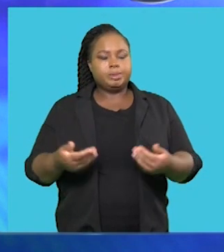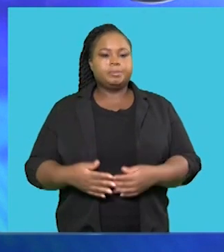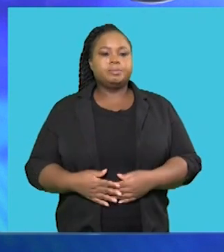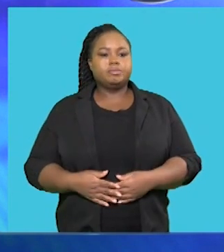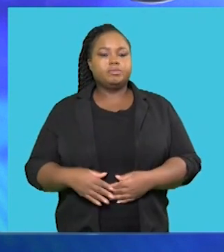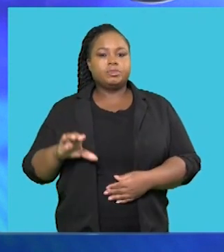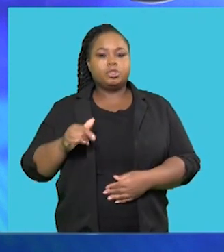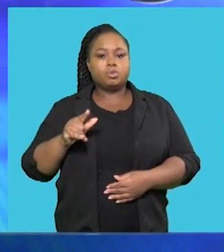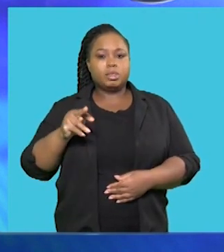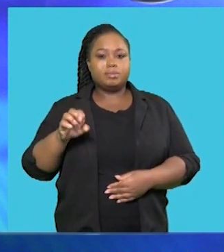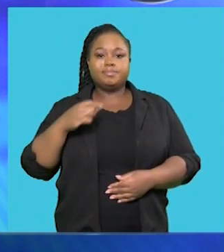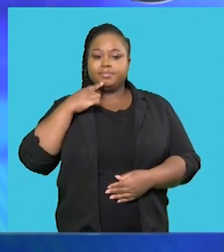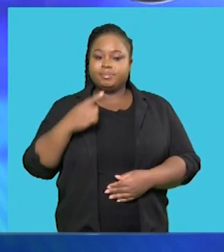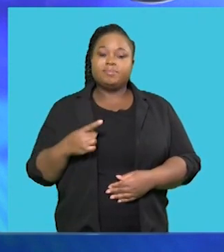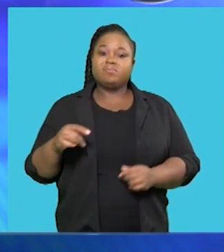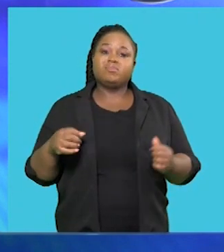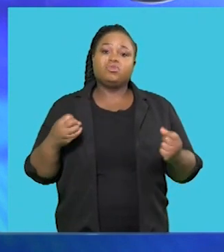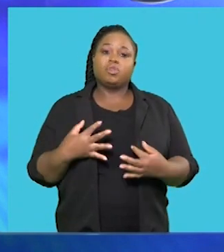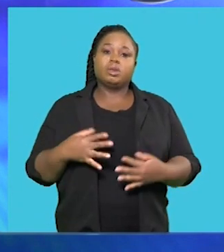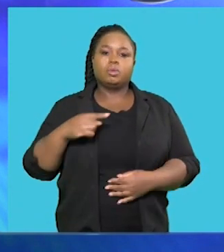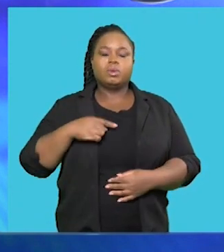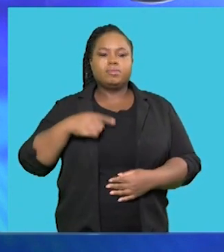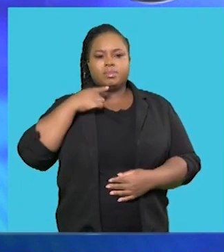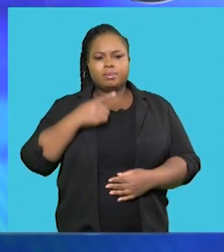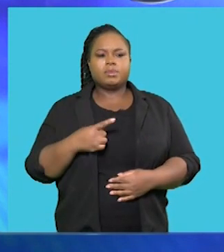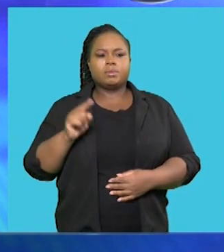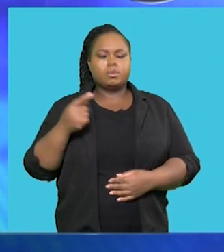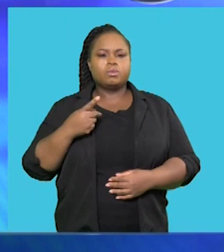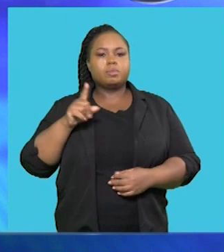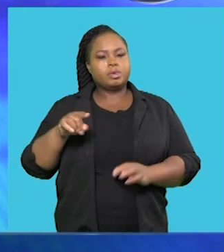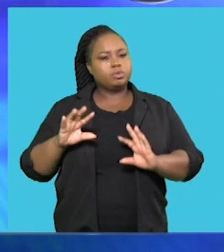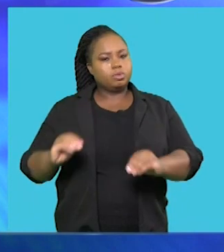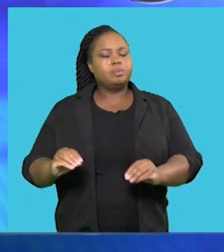I will be able to see you in community.